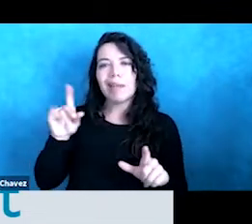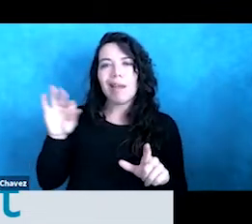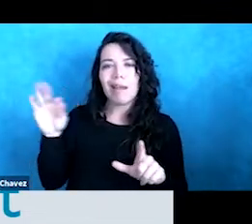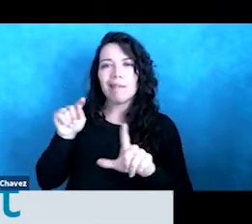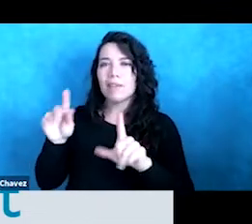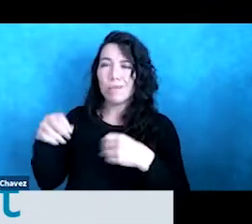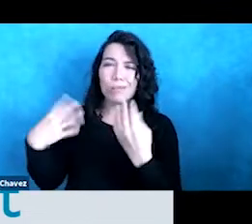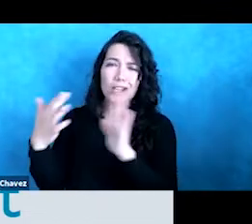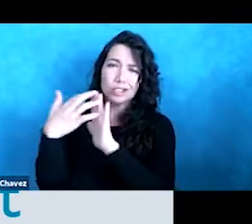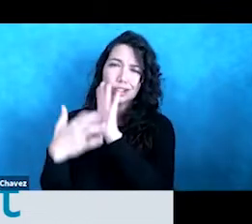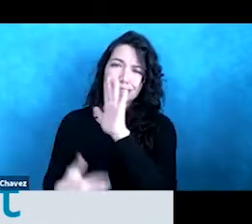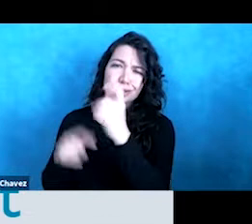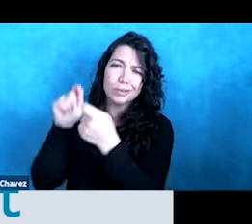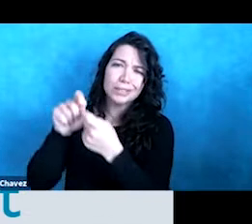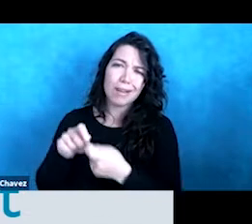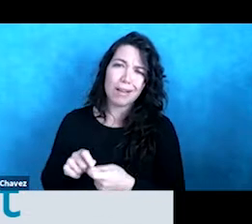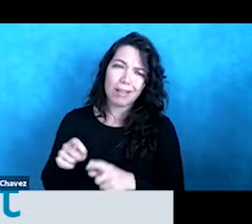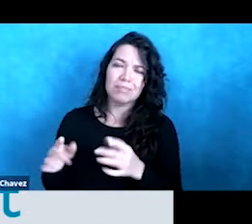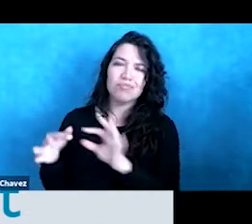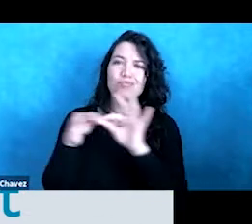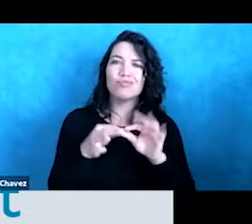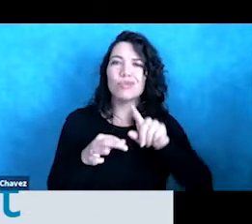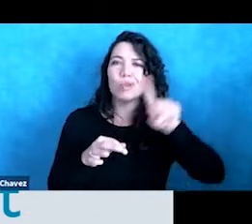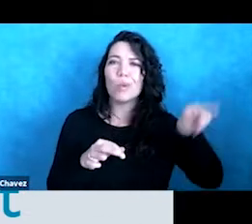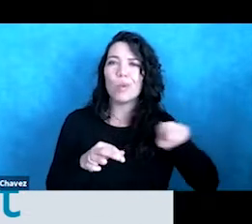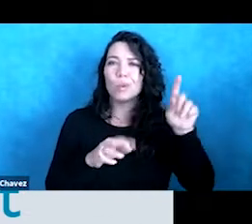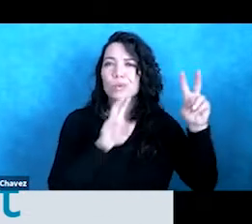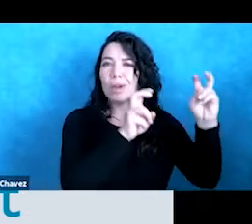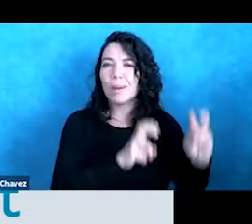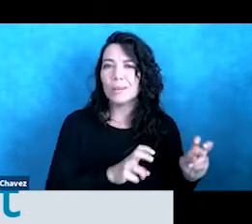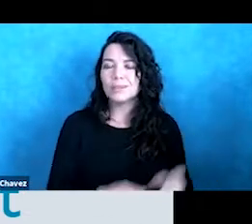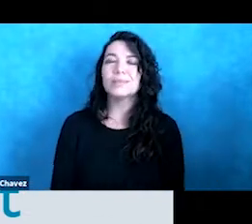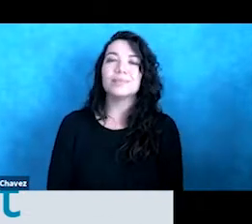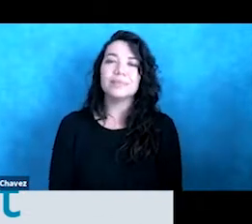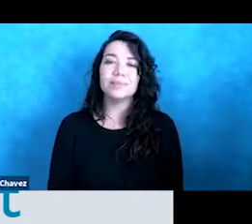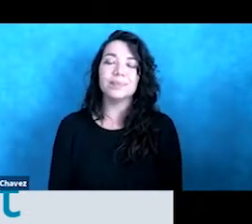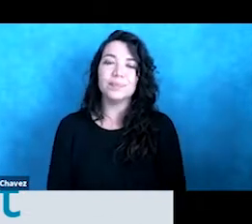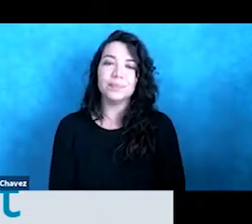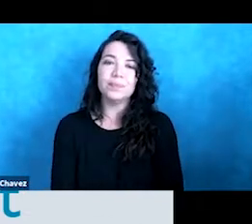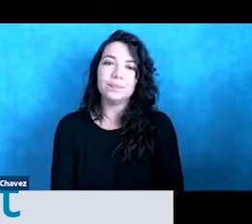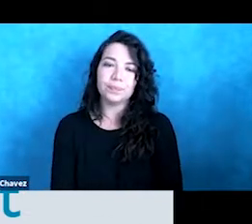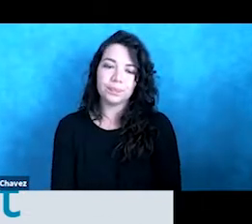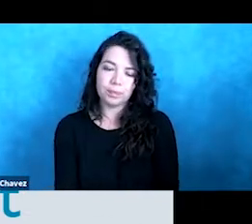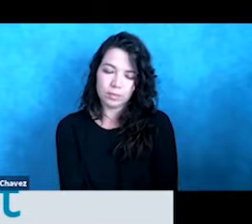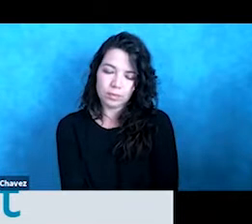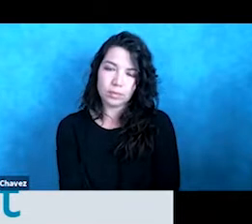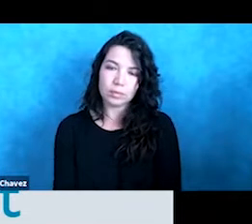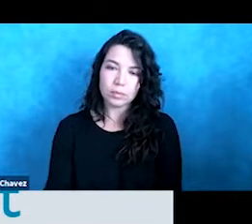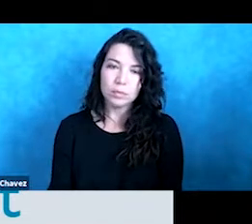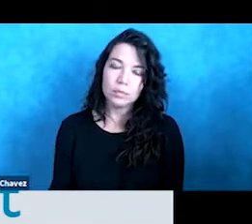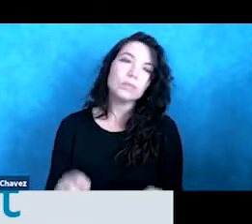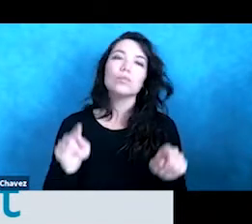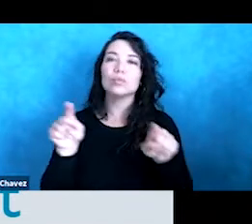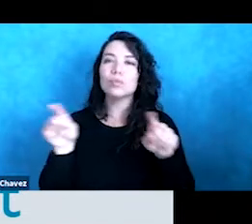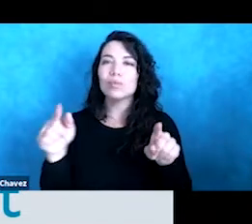more details on that content. So they do link There are links throughout the online version that will take